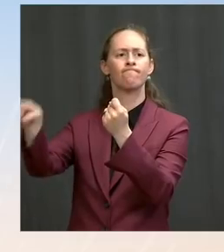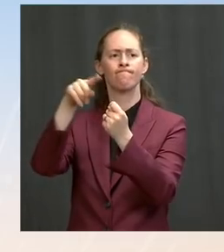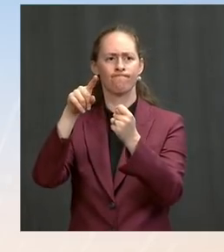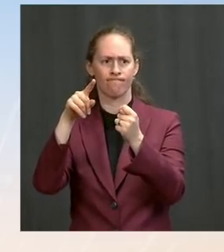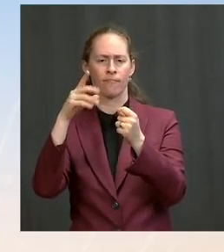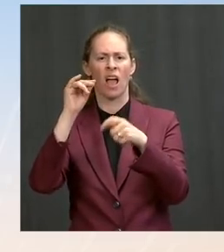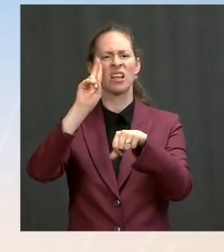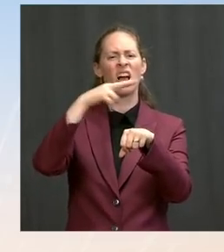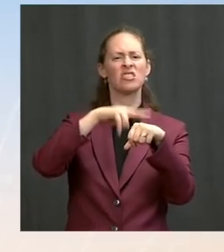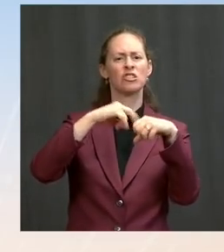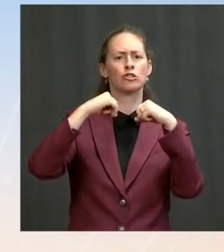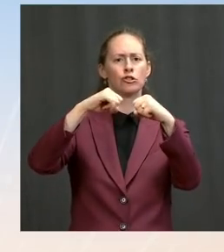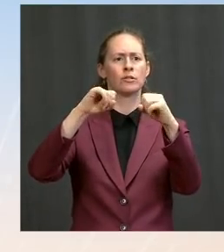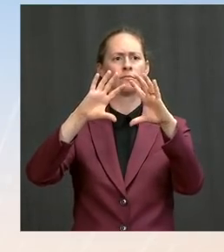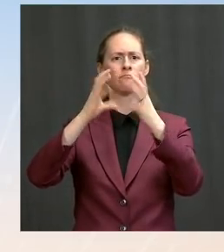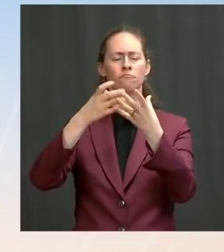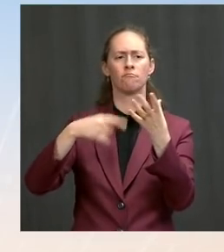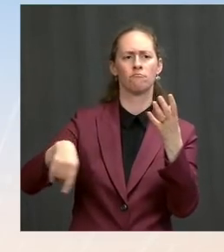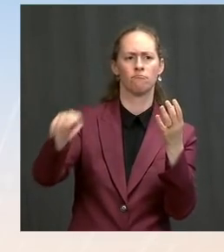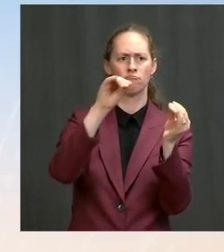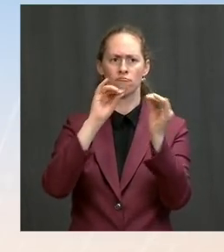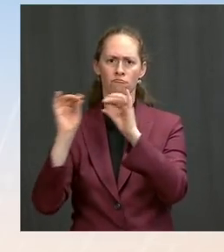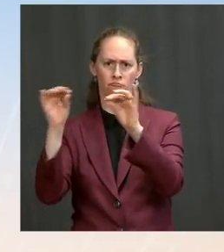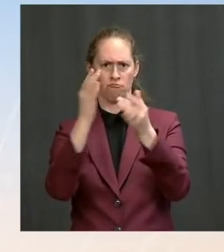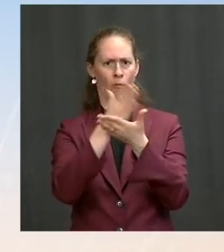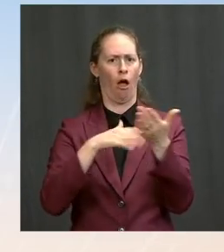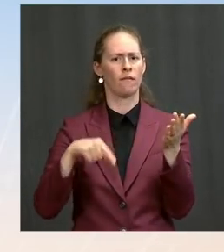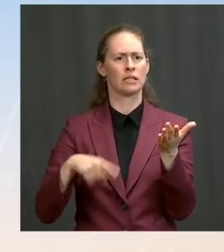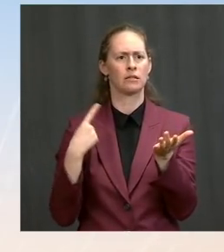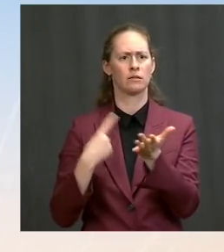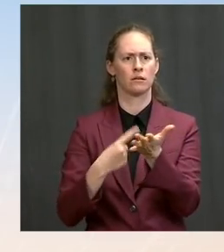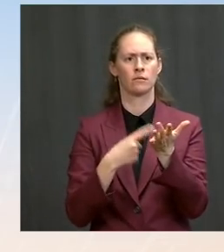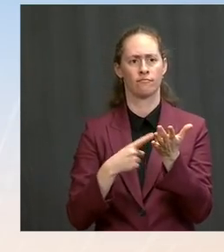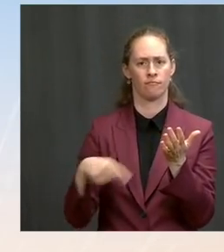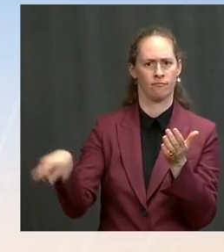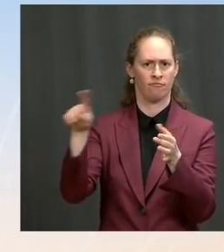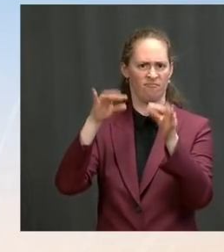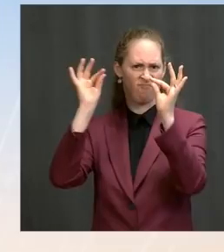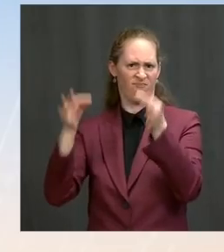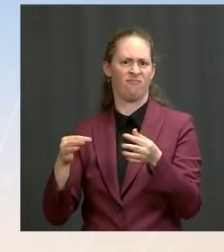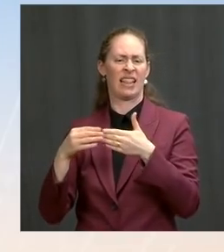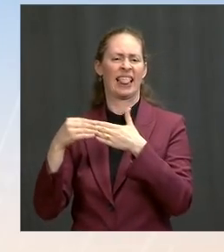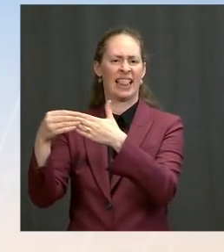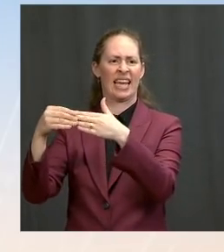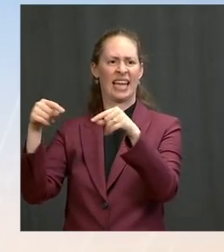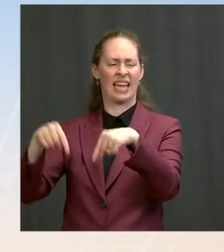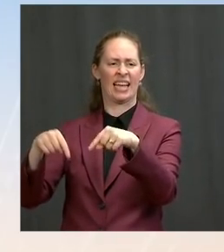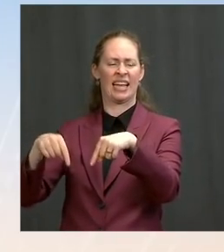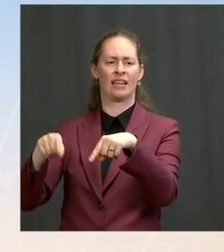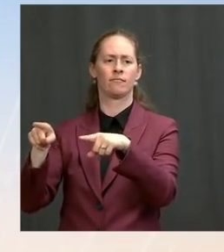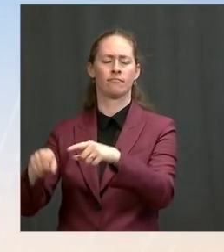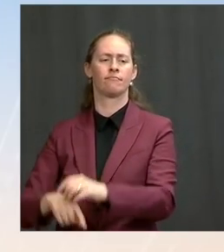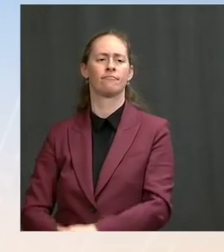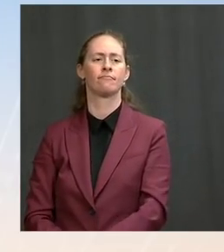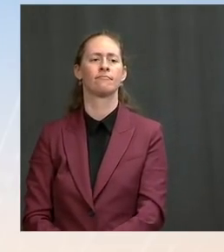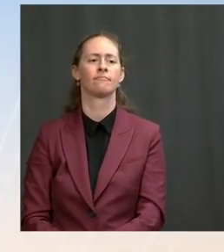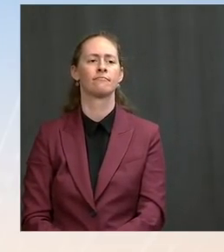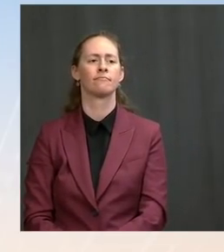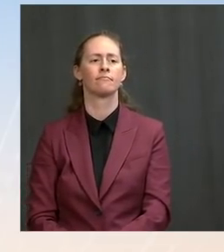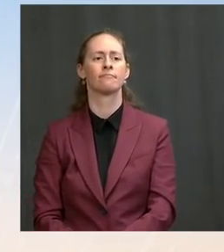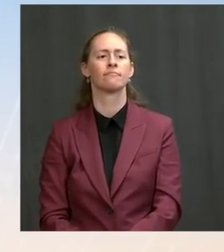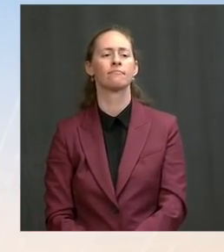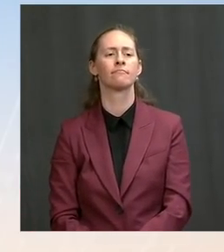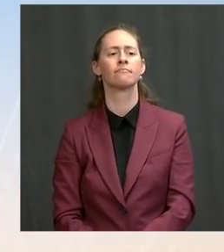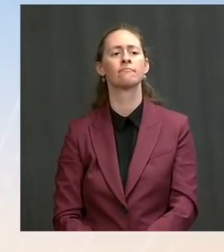participation from officials from across the government, they are leading a process that is directed by public health. There are